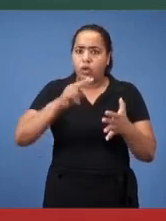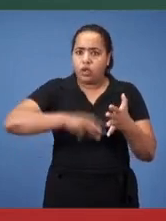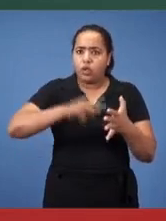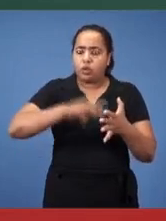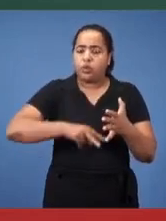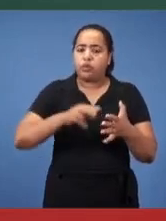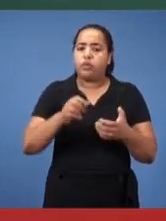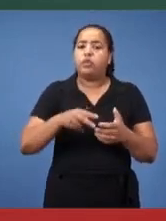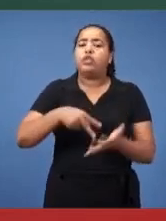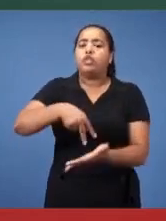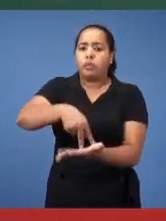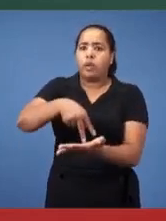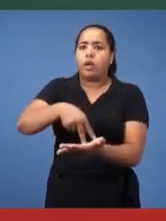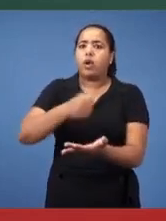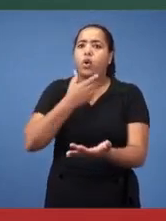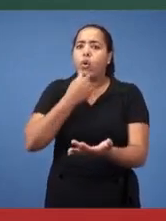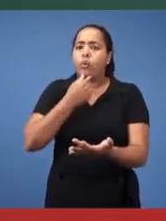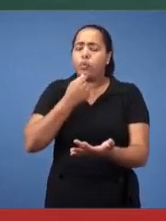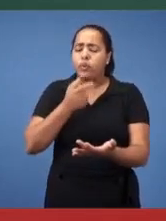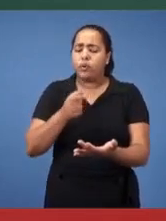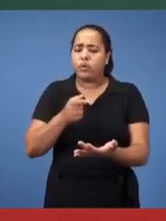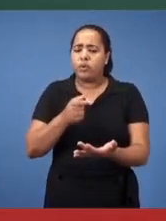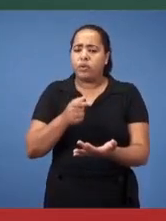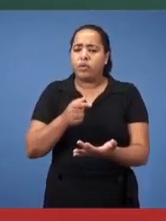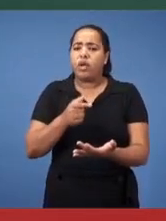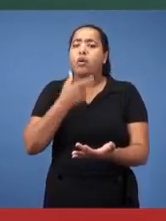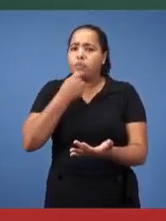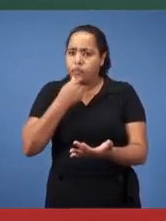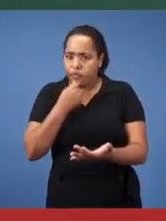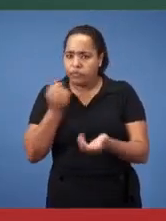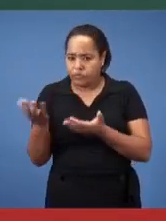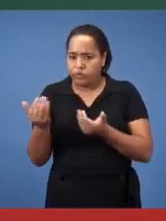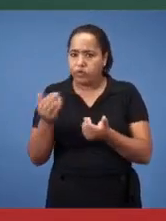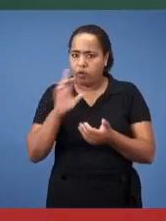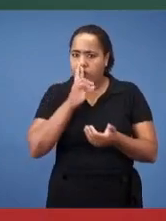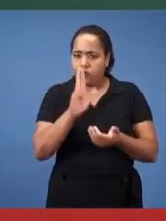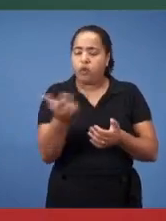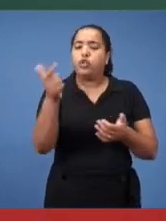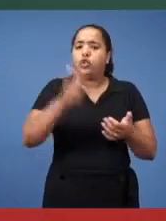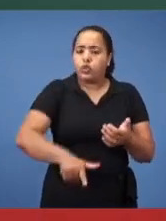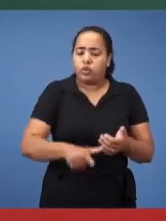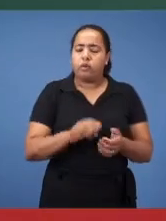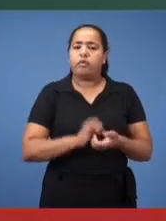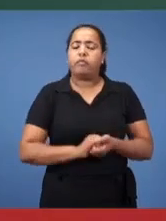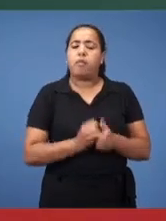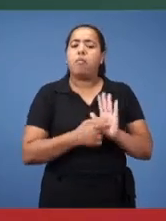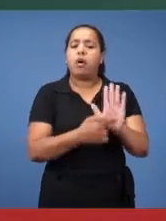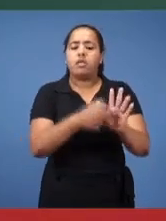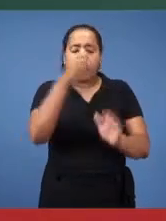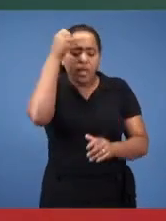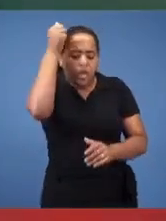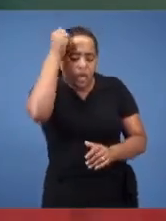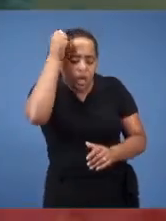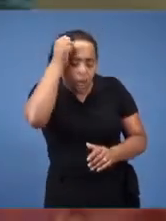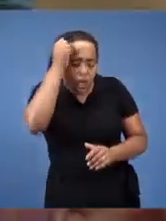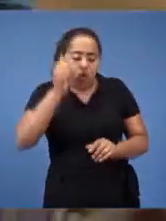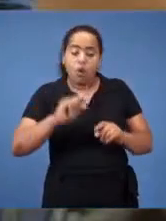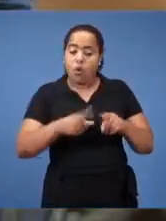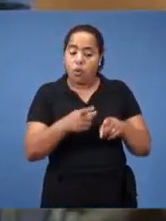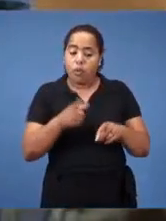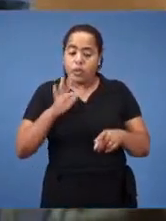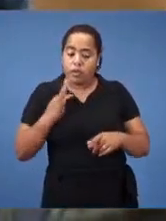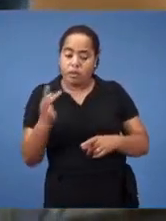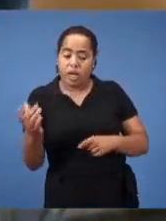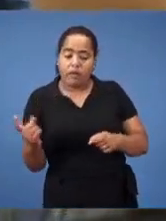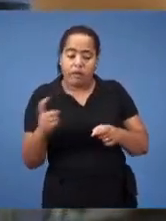microphone. Whoever has, very well. Repent, or else I will come to you quickly,